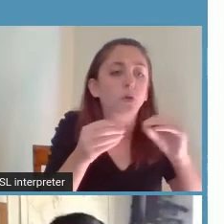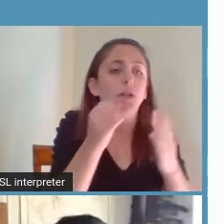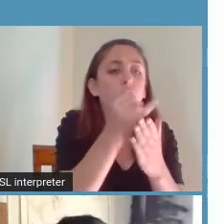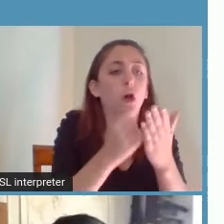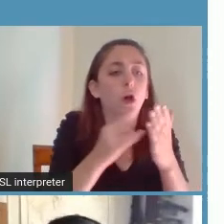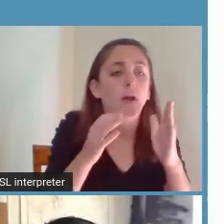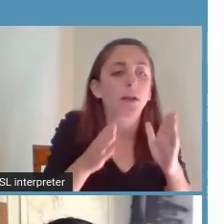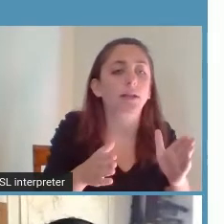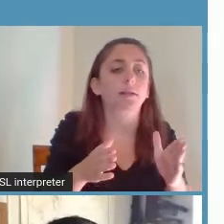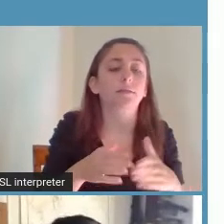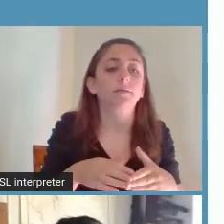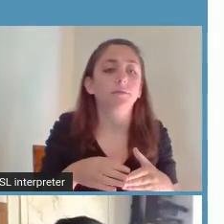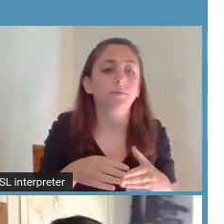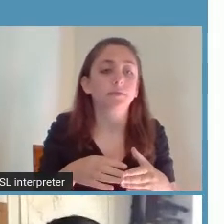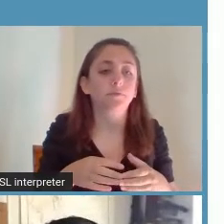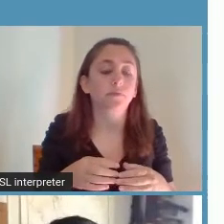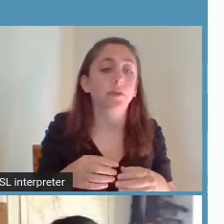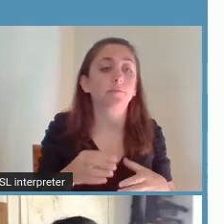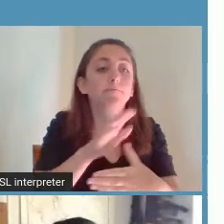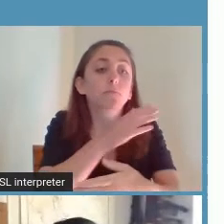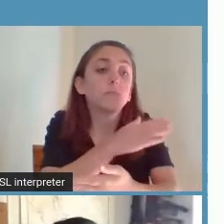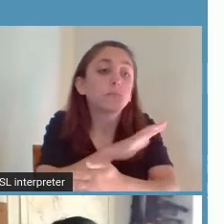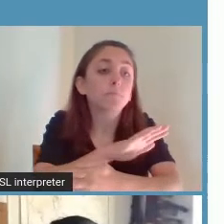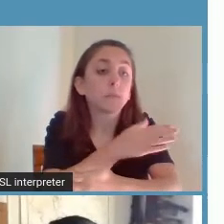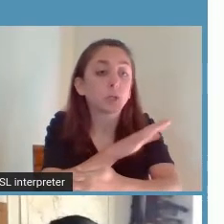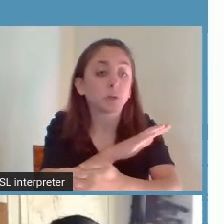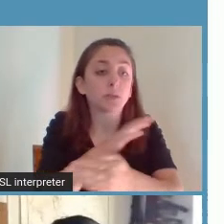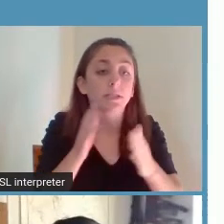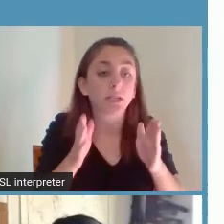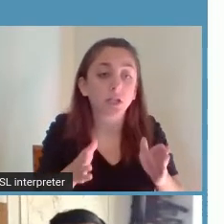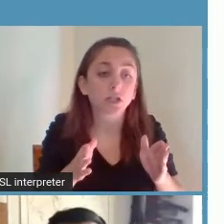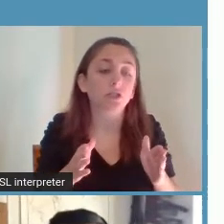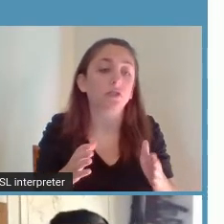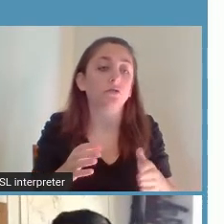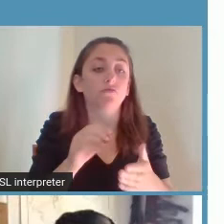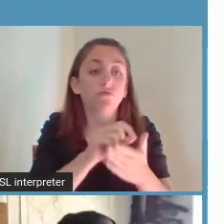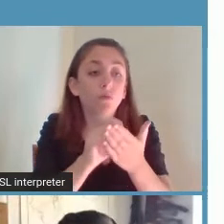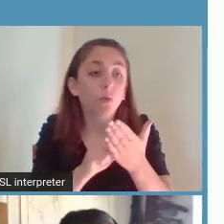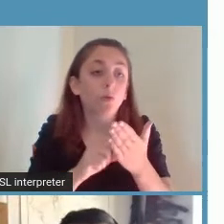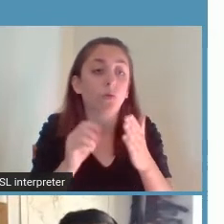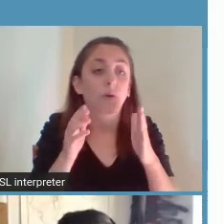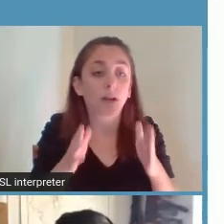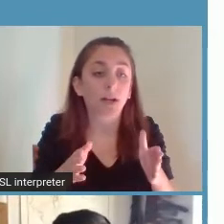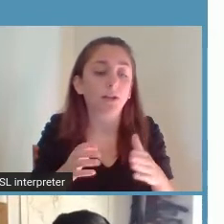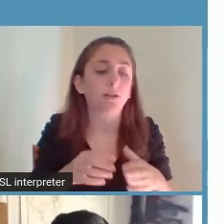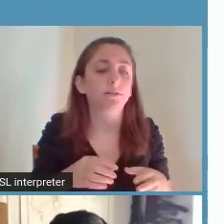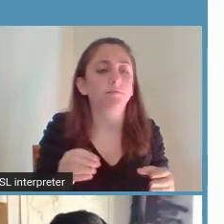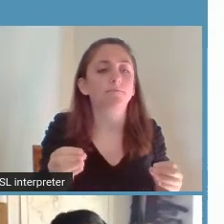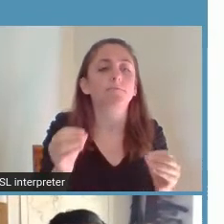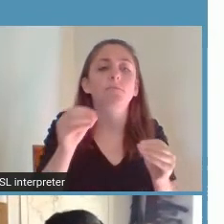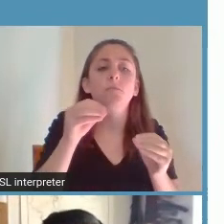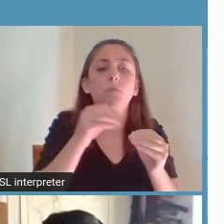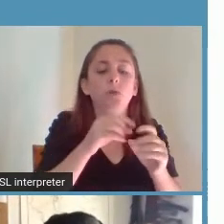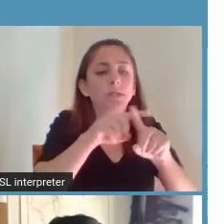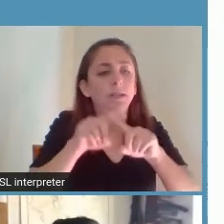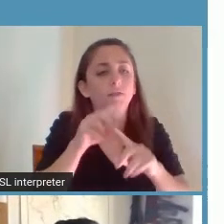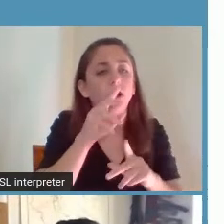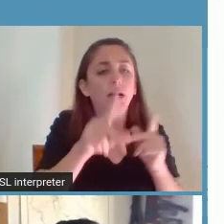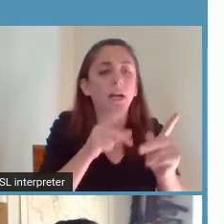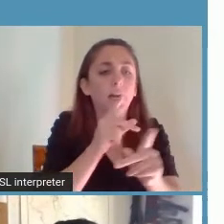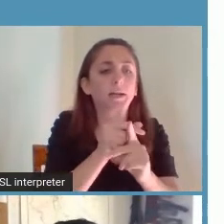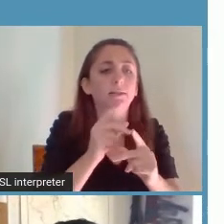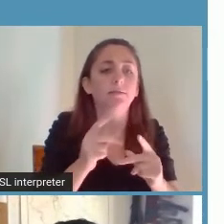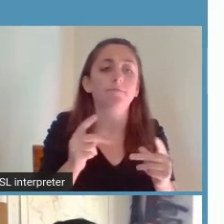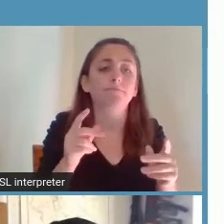and culture bearers and musicians and writers, so that other youth have more of a selection of people to inspire them. And